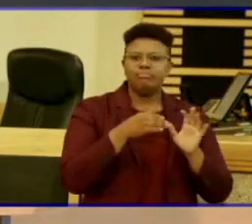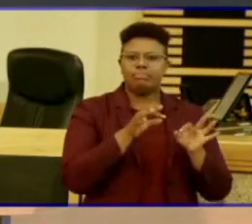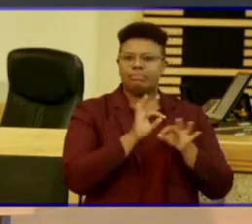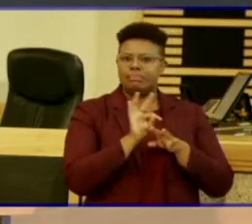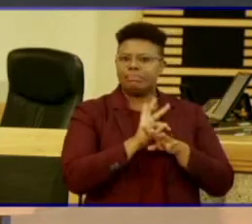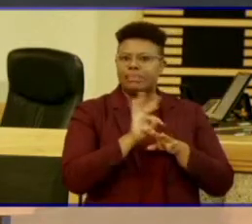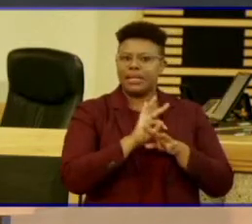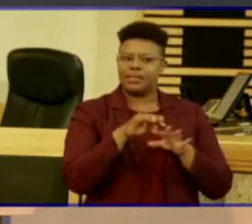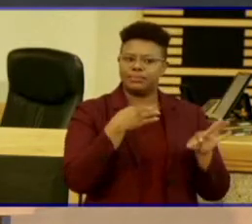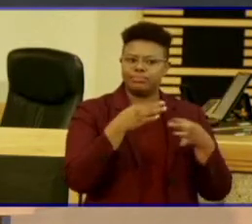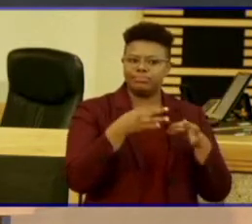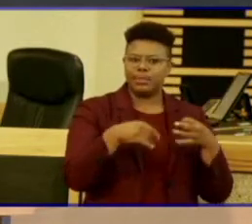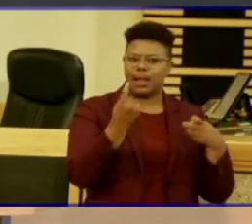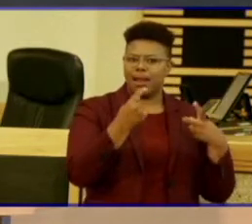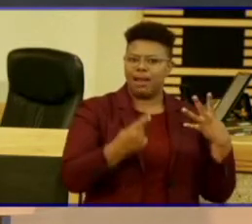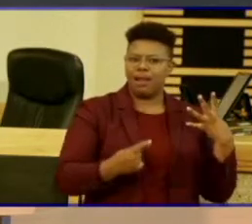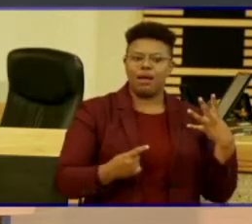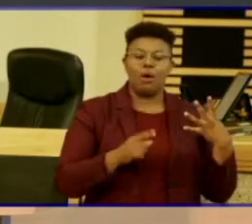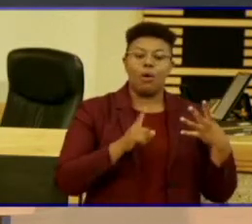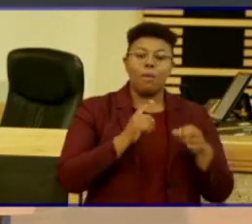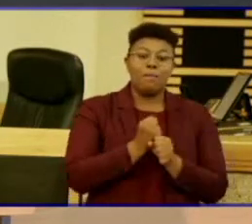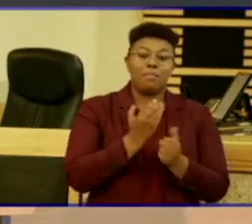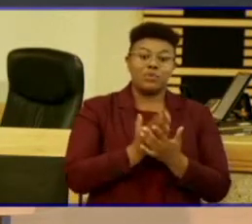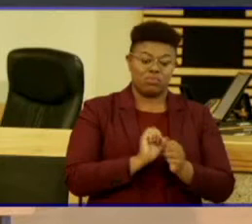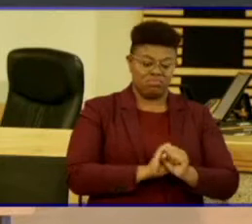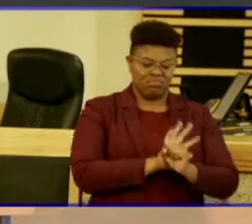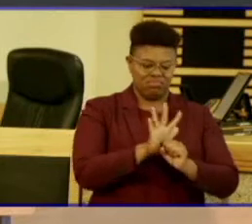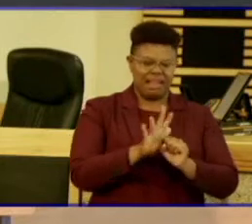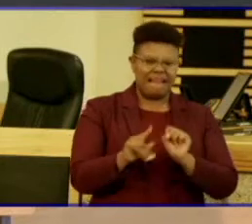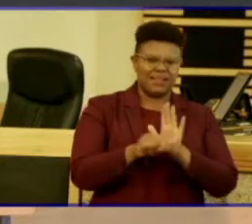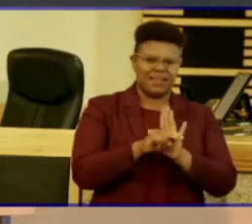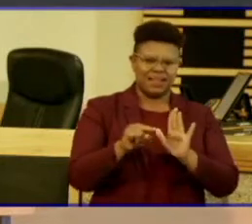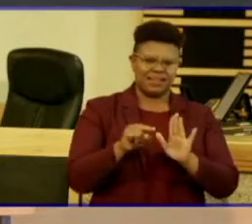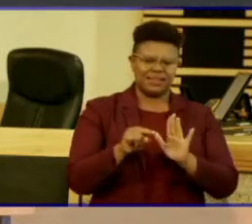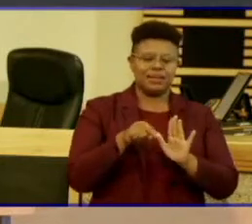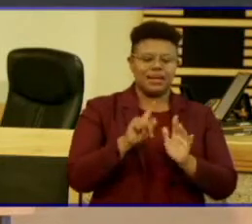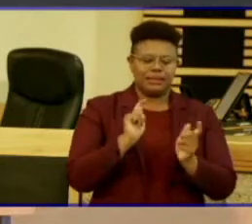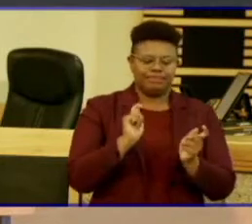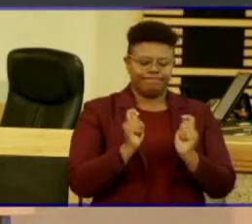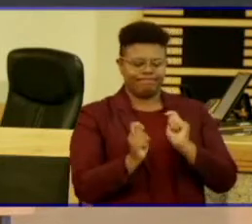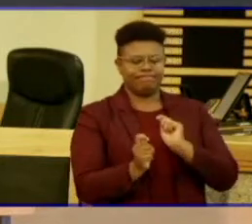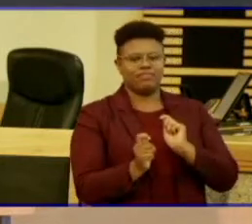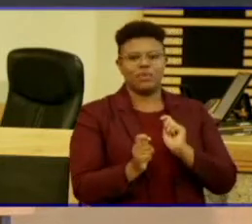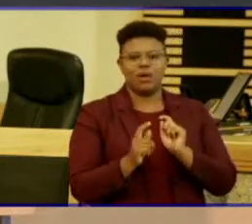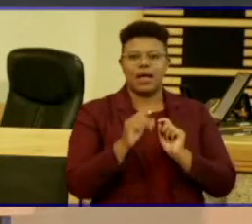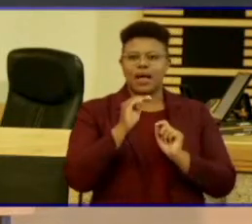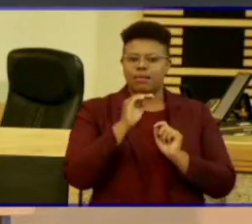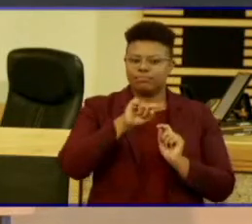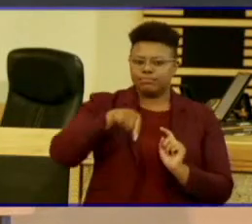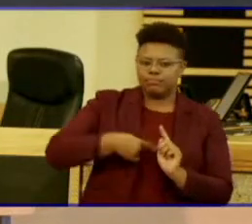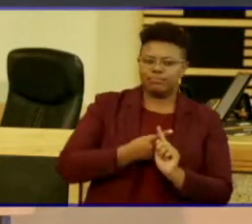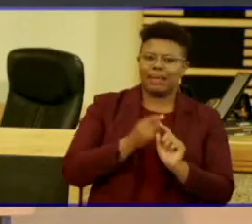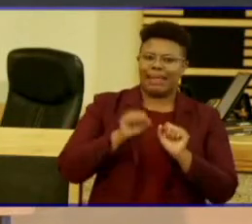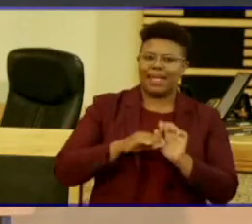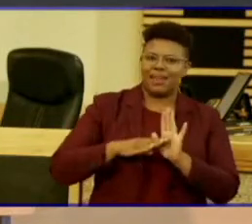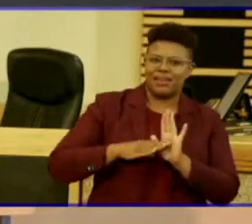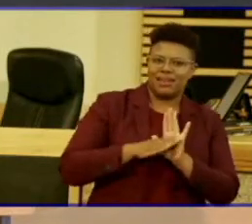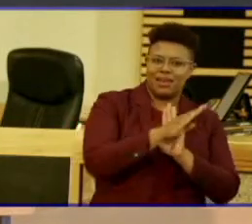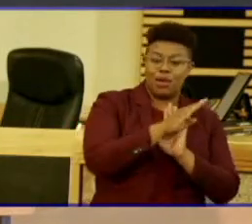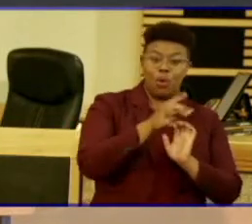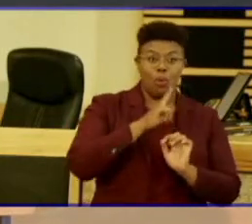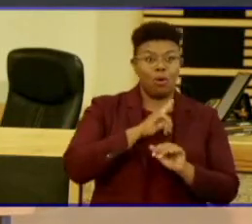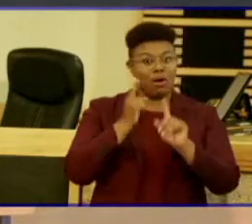reversing the adverse impacts of COVID-19 and positioning the economy to advance qualitative